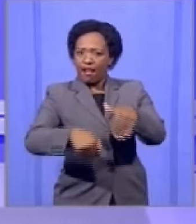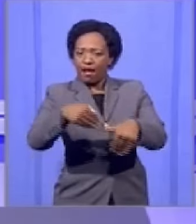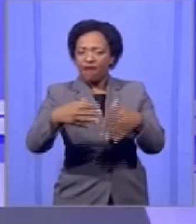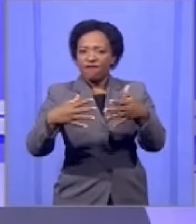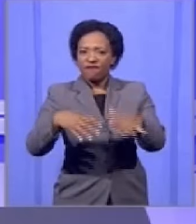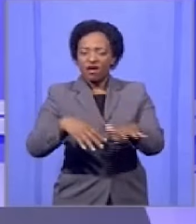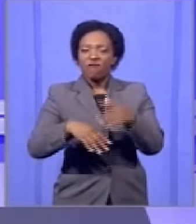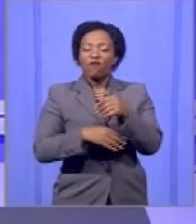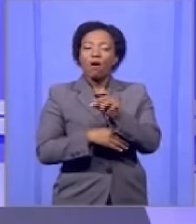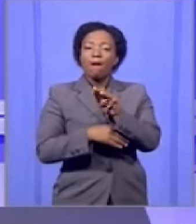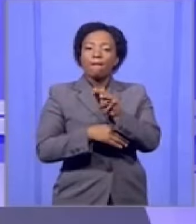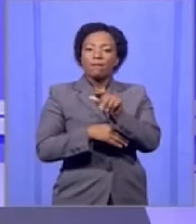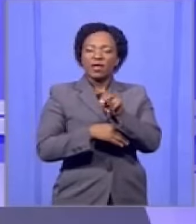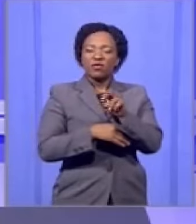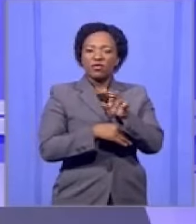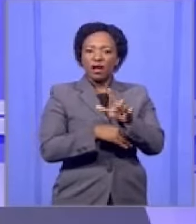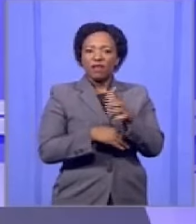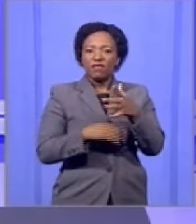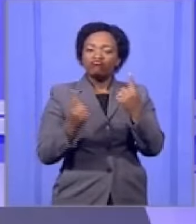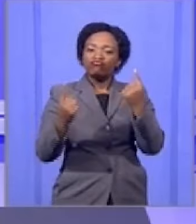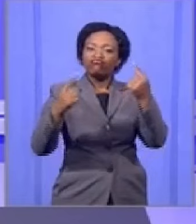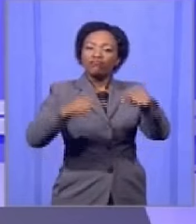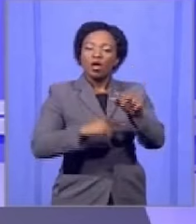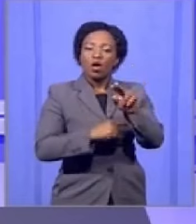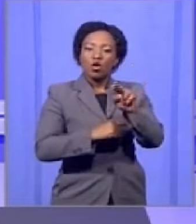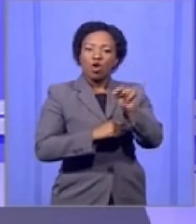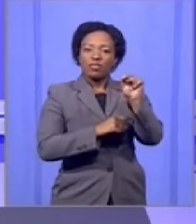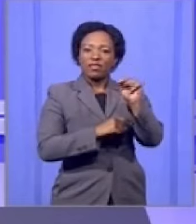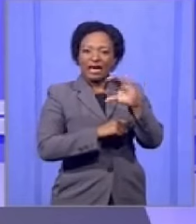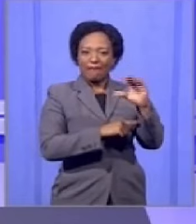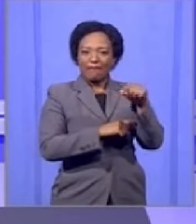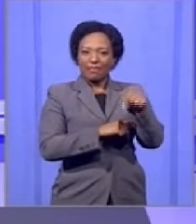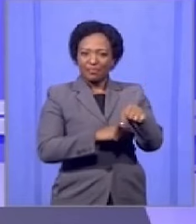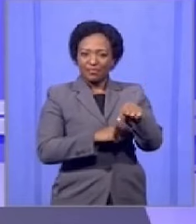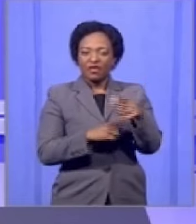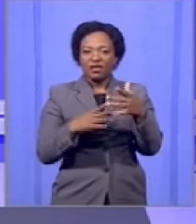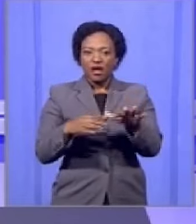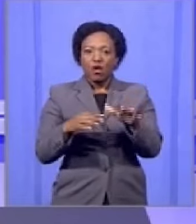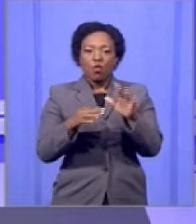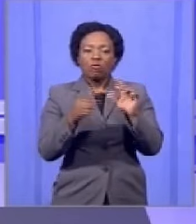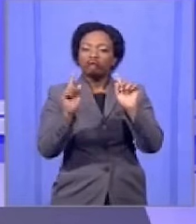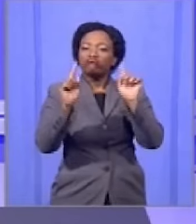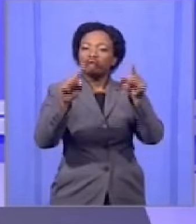bua kwa Postmasburg kwa Northern Cape mo letsholong la lekoko la go ngoka batlhophi.